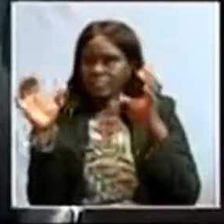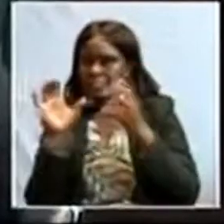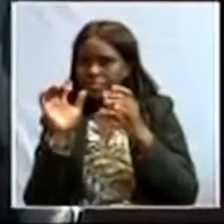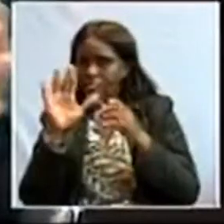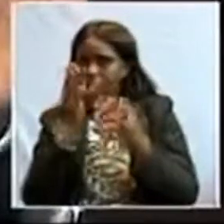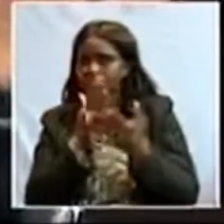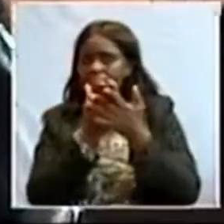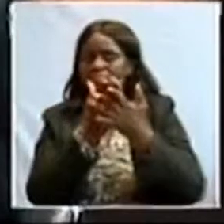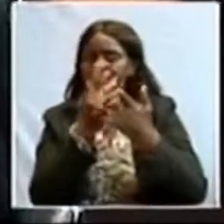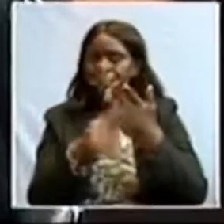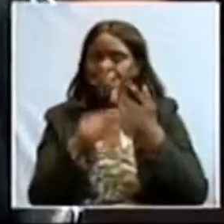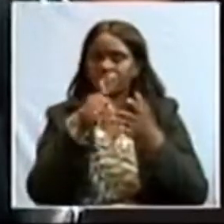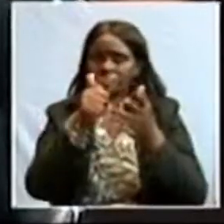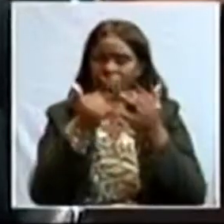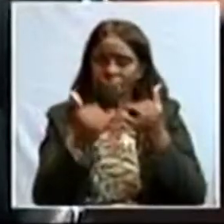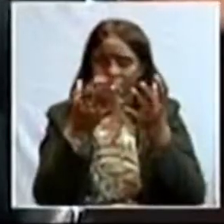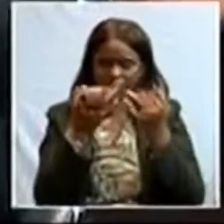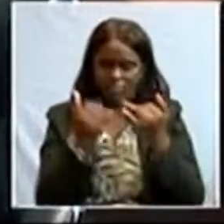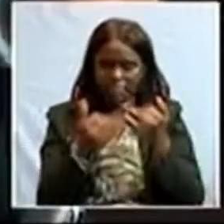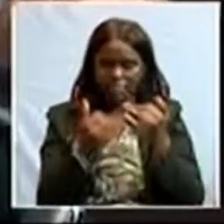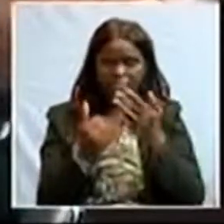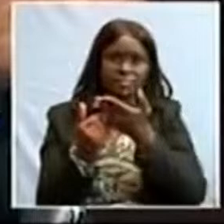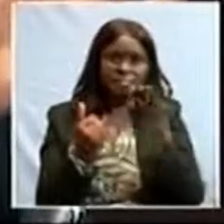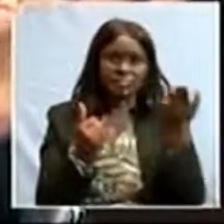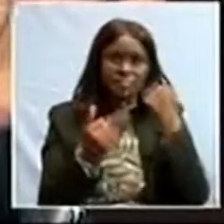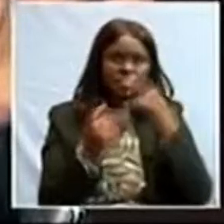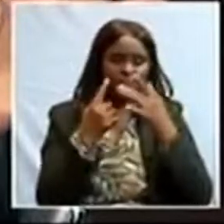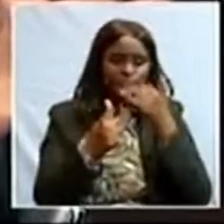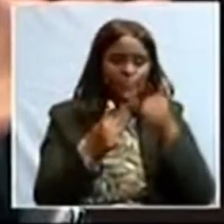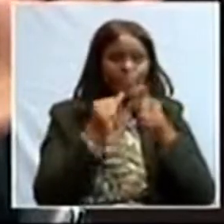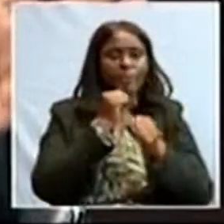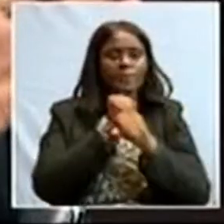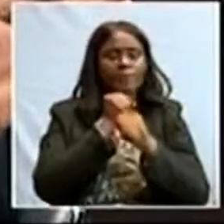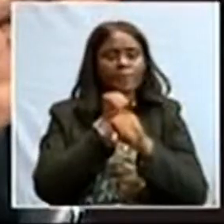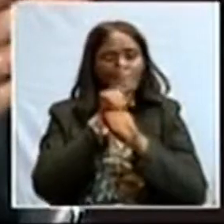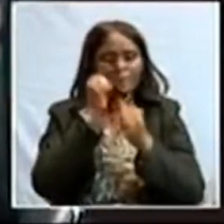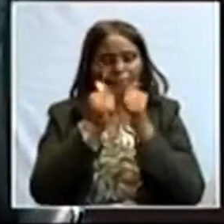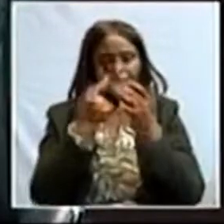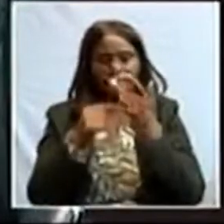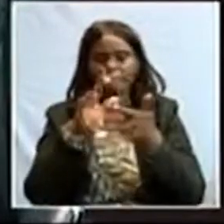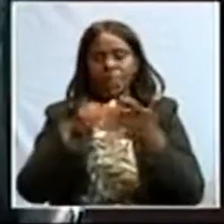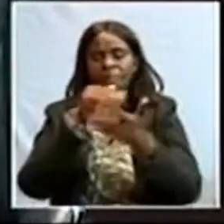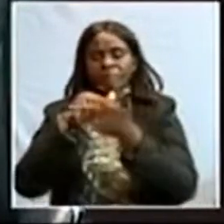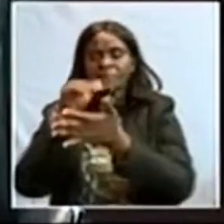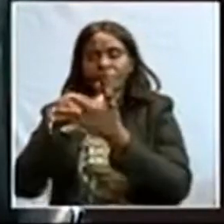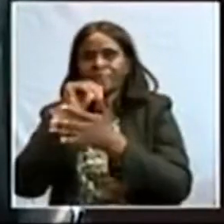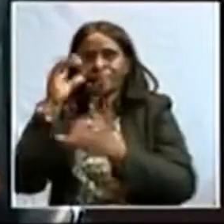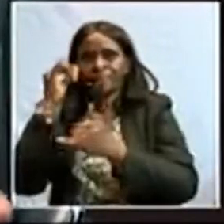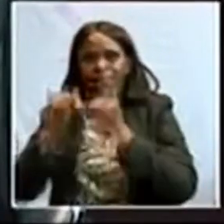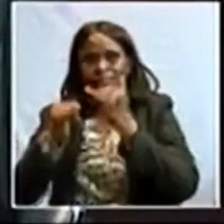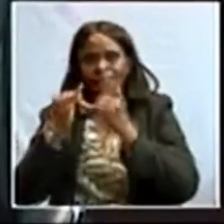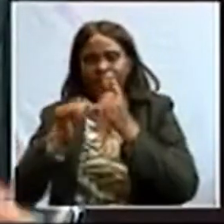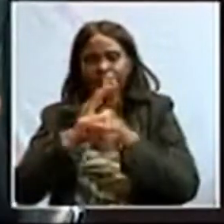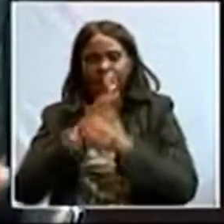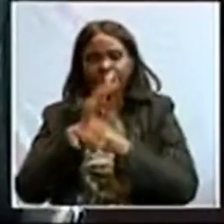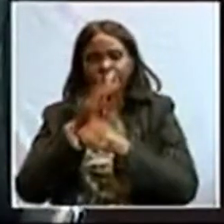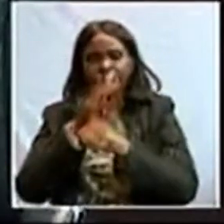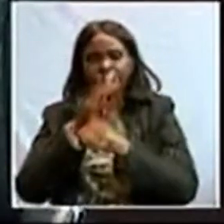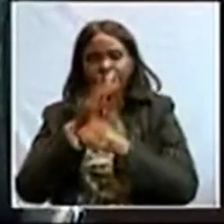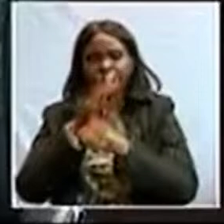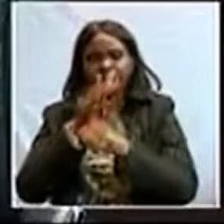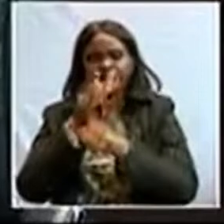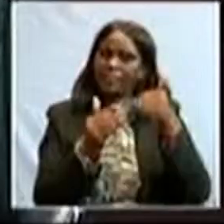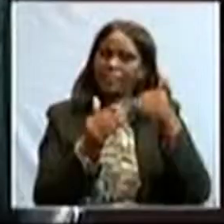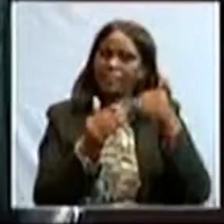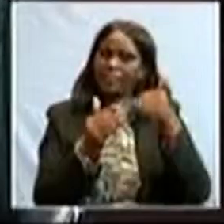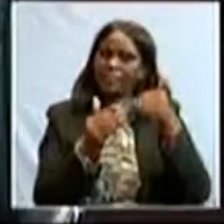Council? Do you want these who are attached, because centralization does not end after 1 year, will probably for 10,